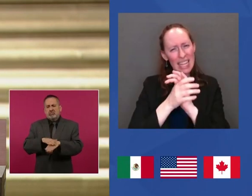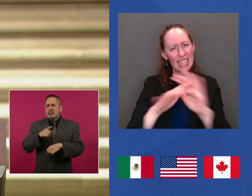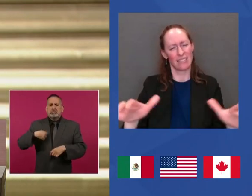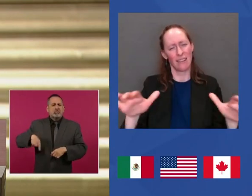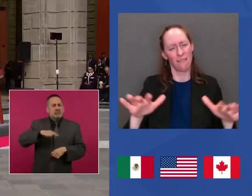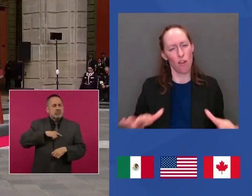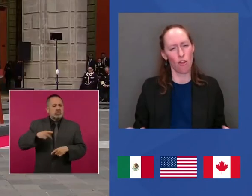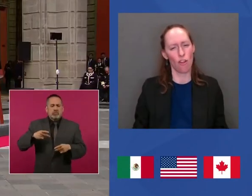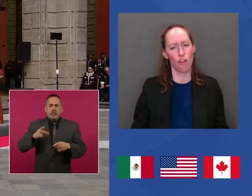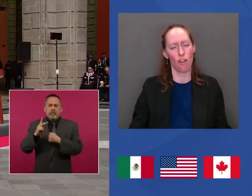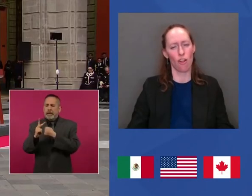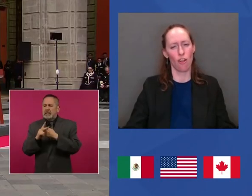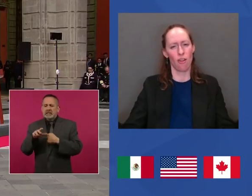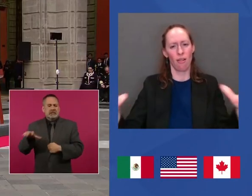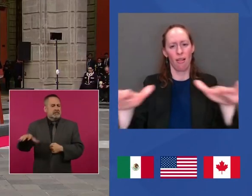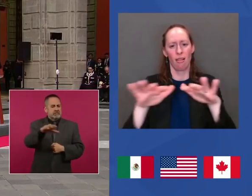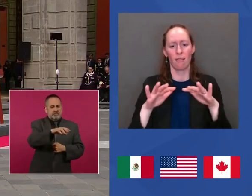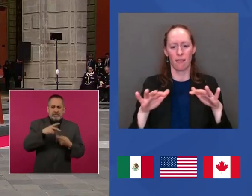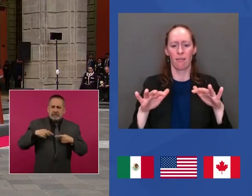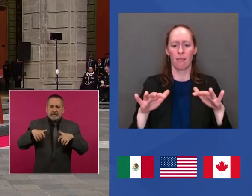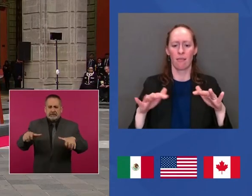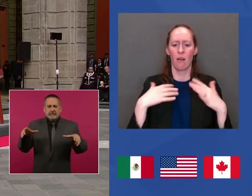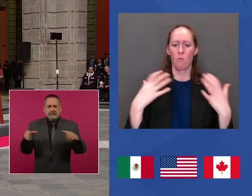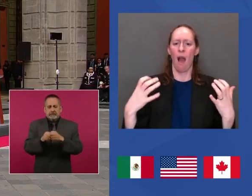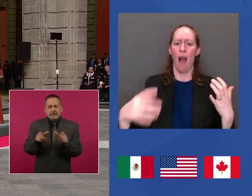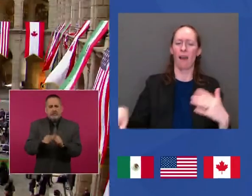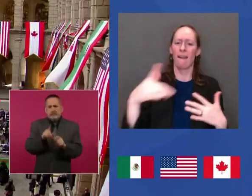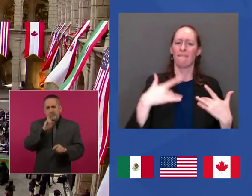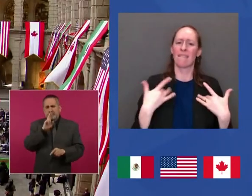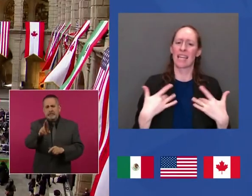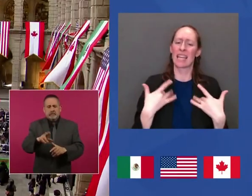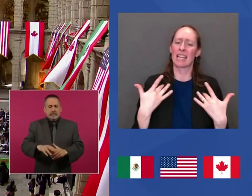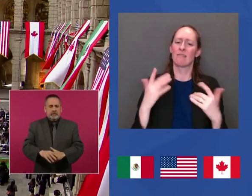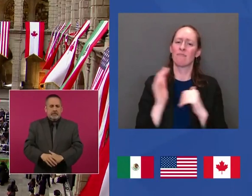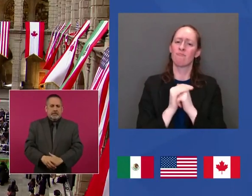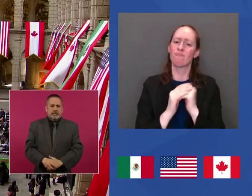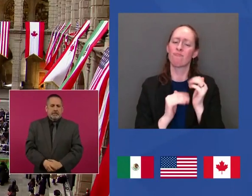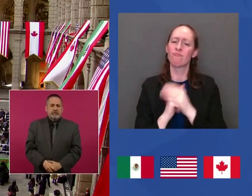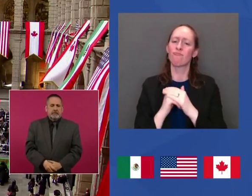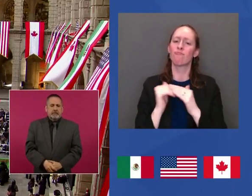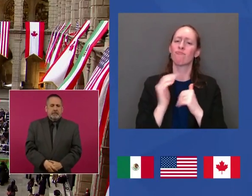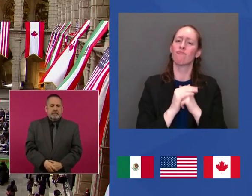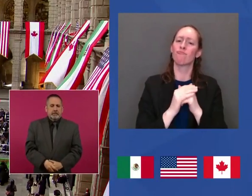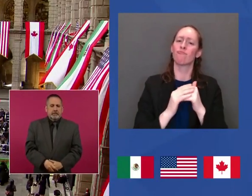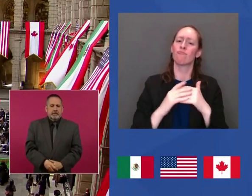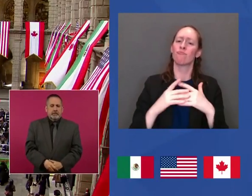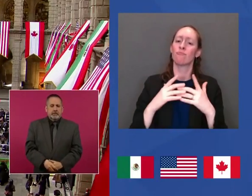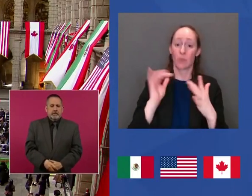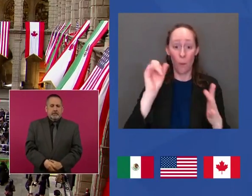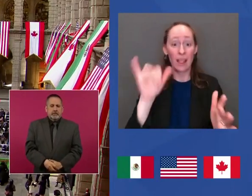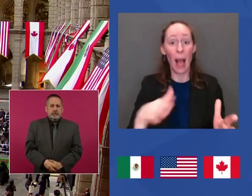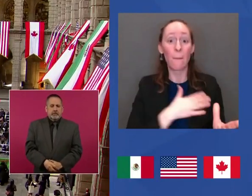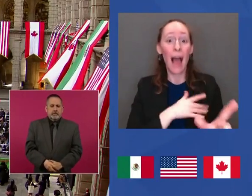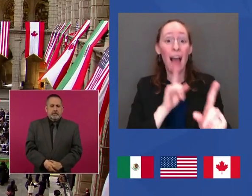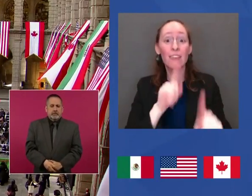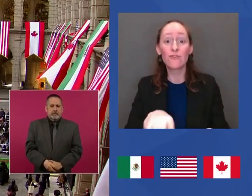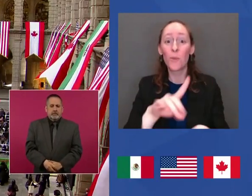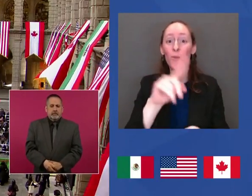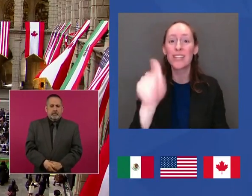security of our peoples. That's all I wanted to answer to your question, madam.